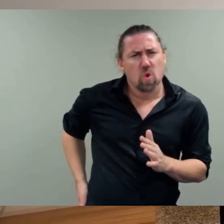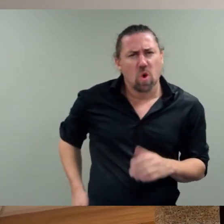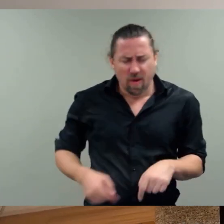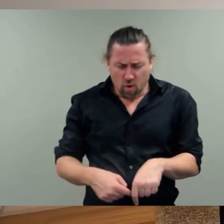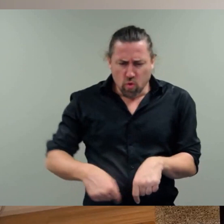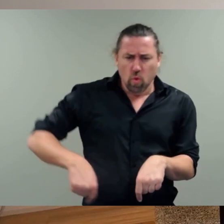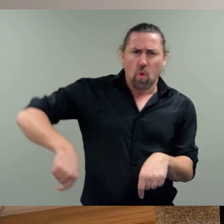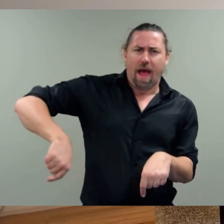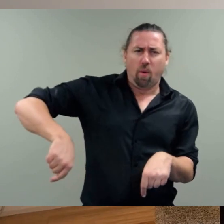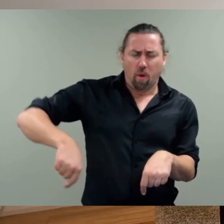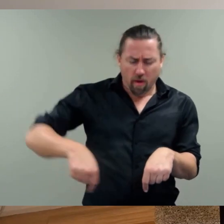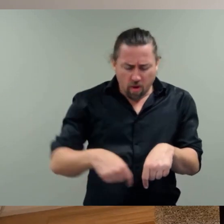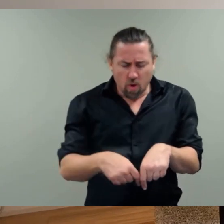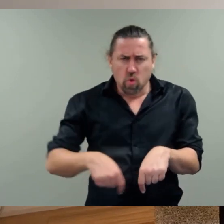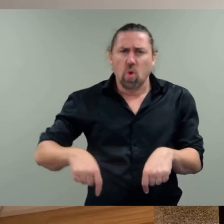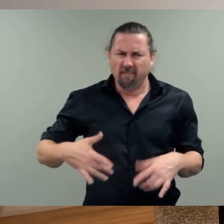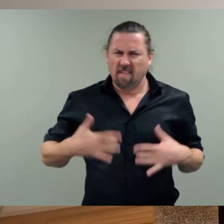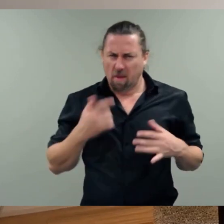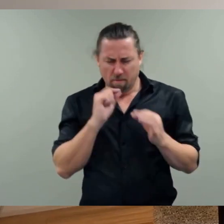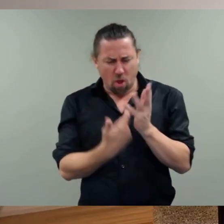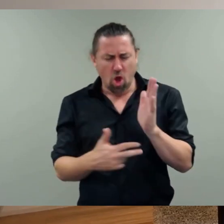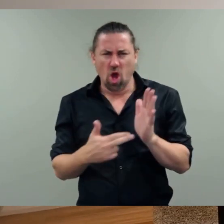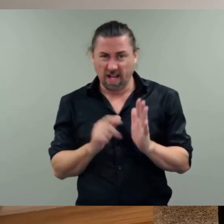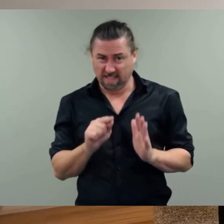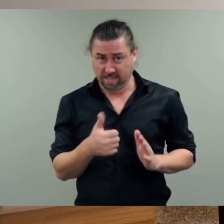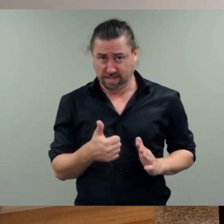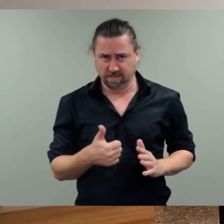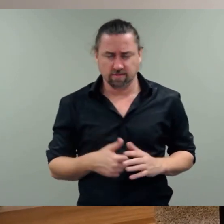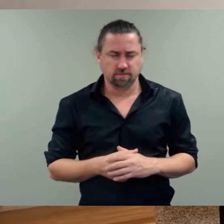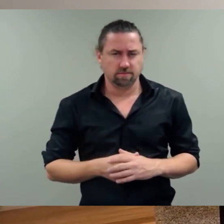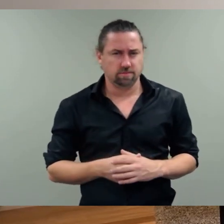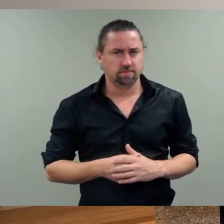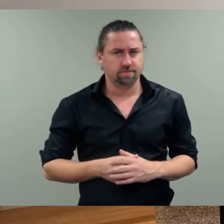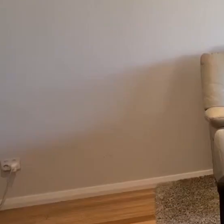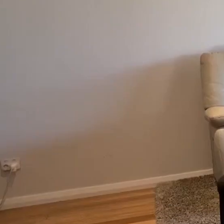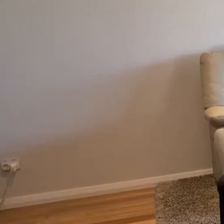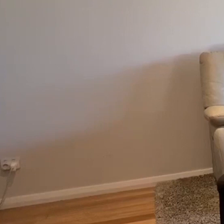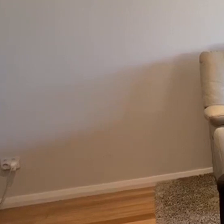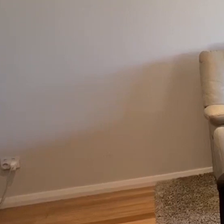your hips as you take your leg out and then back in again.